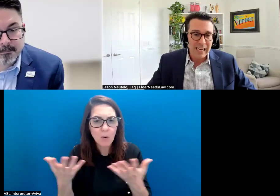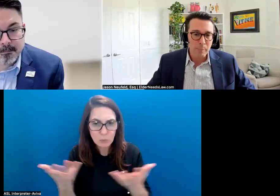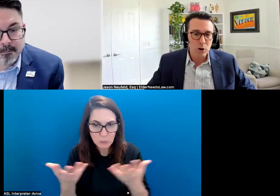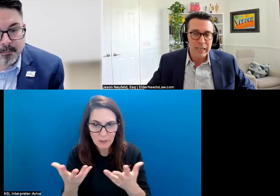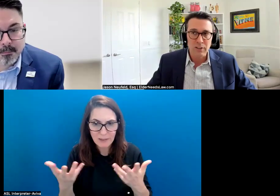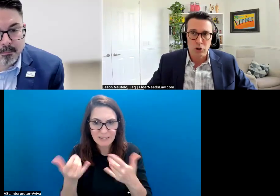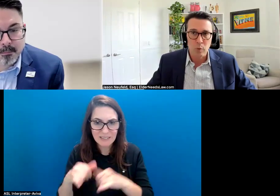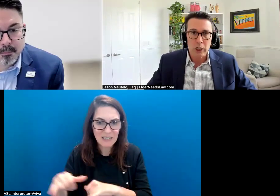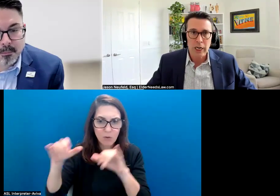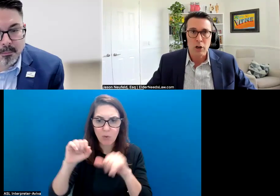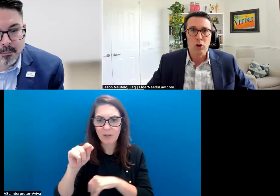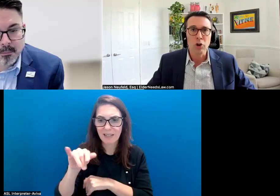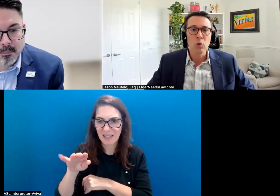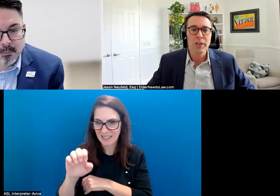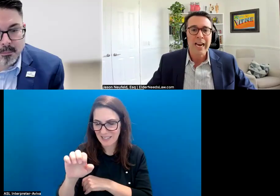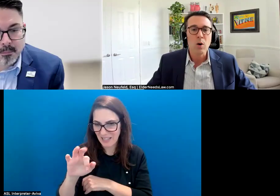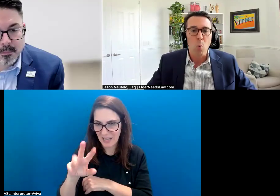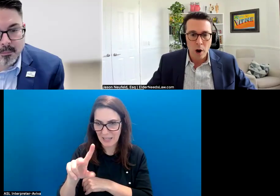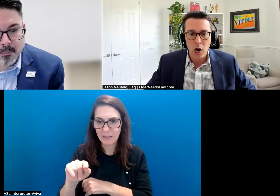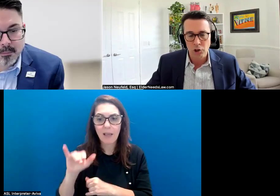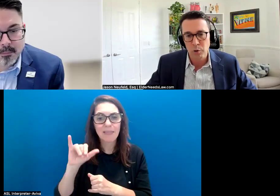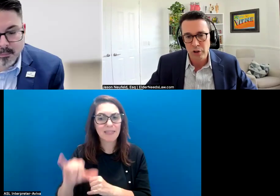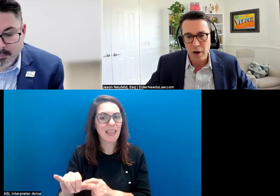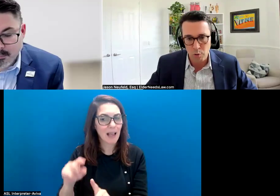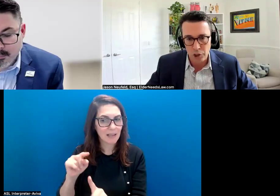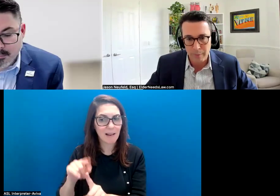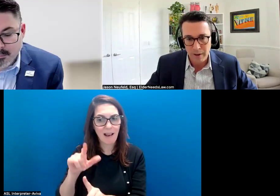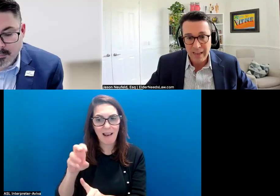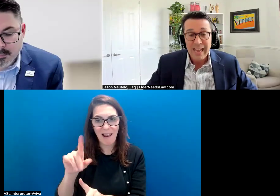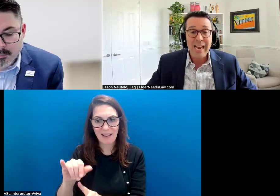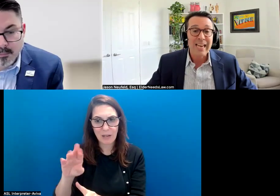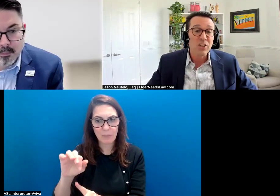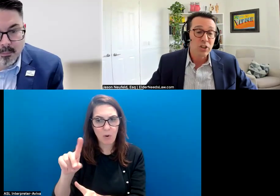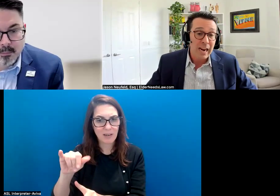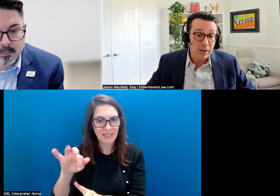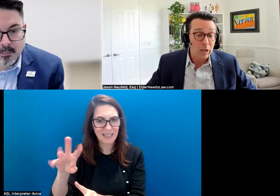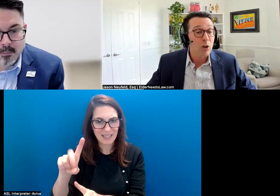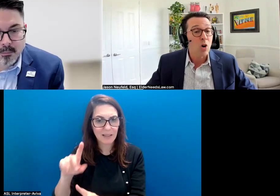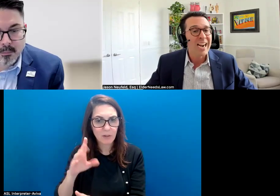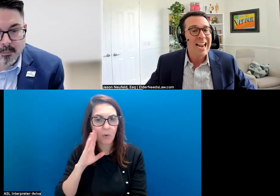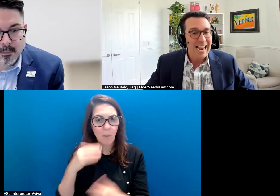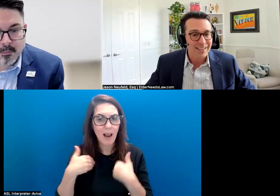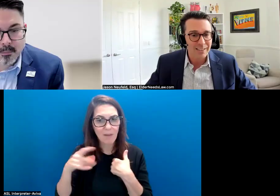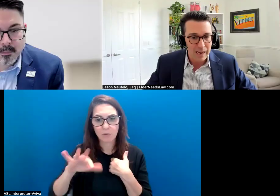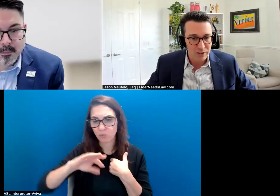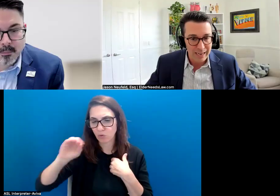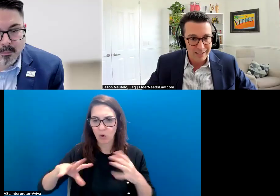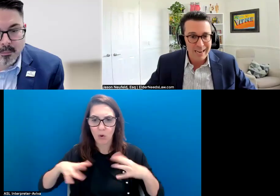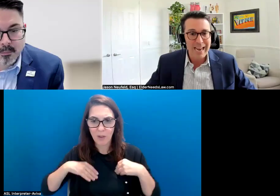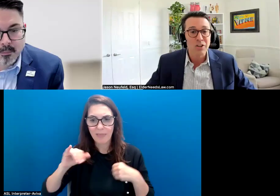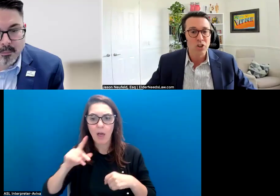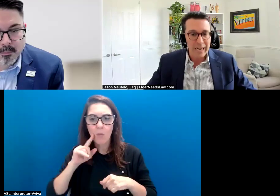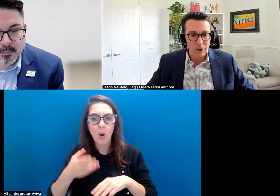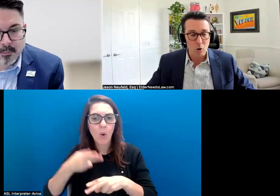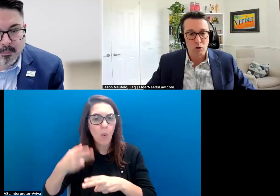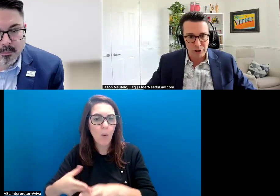a ladybird deed situation, you retain 100% ownership. That's why it's called an enhanced life estate. In